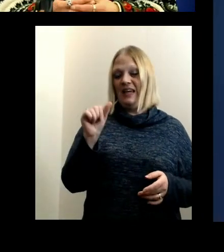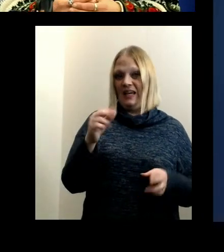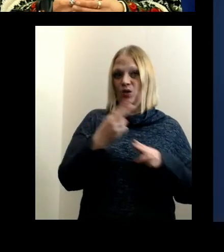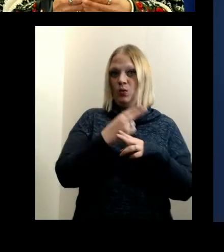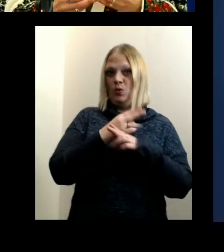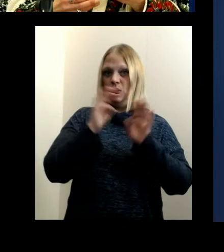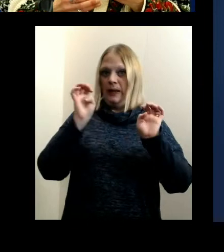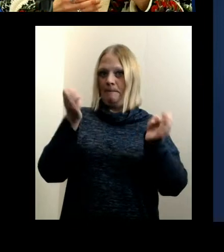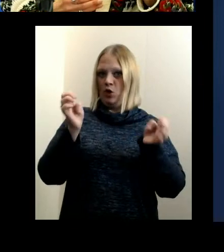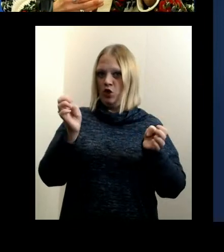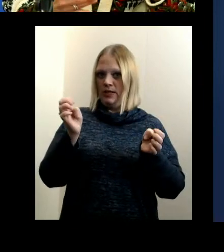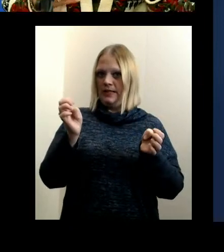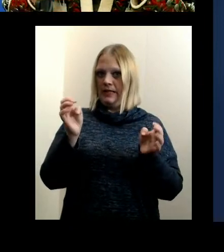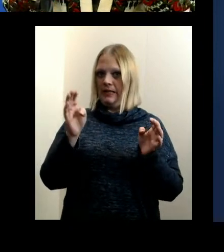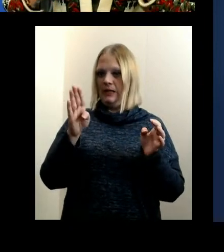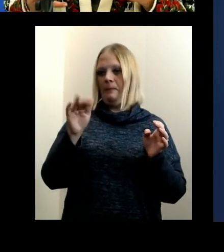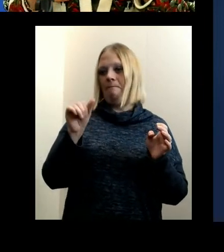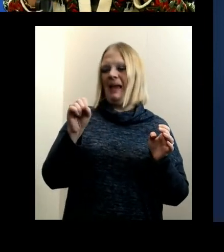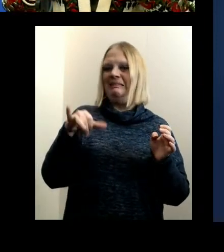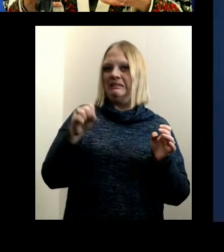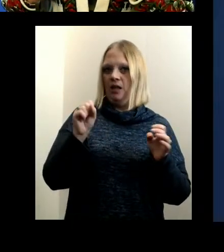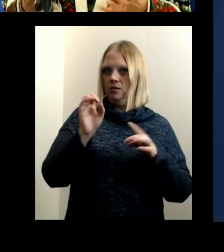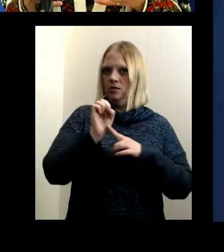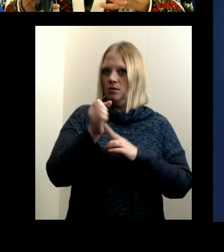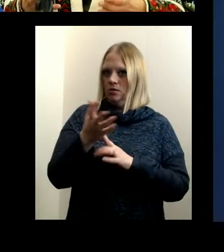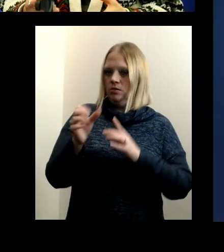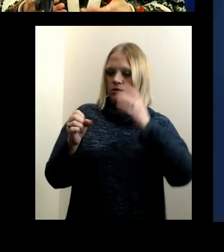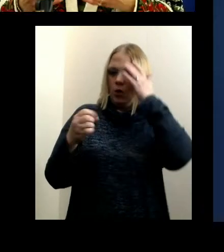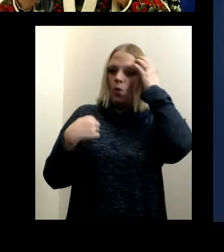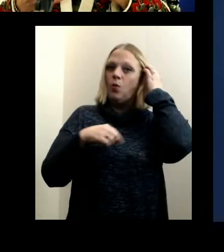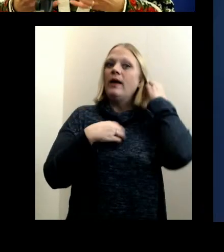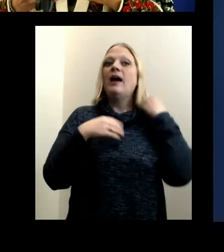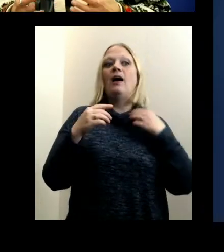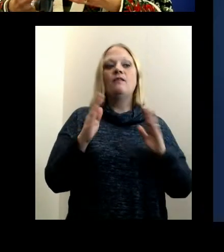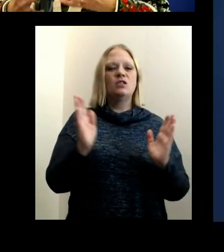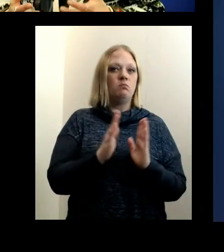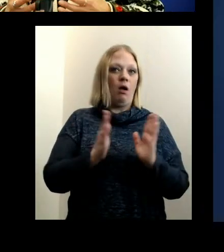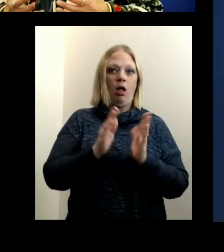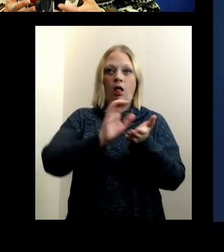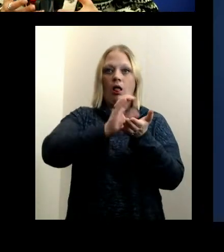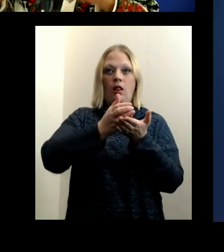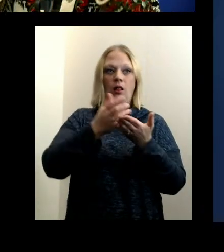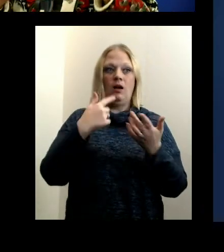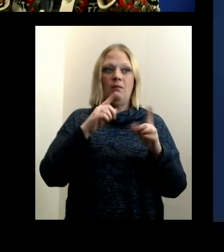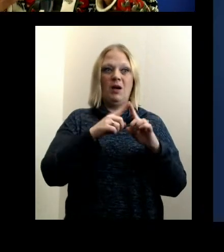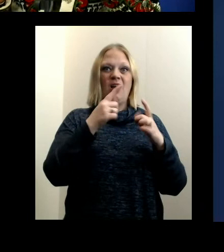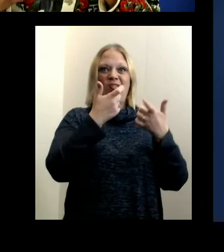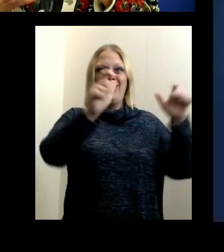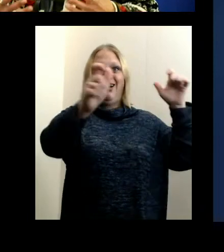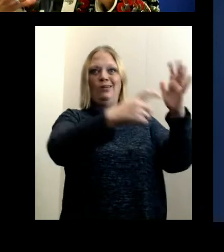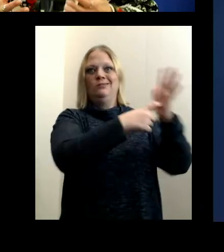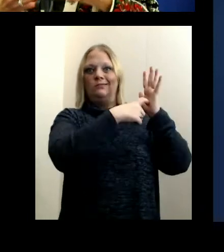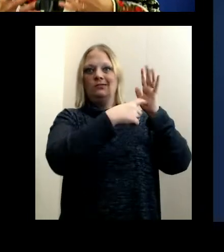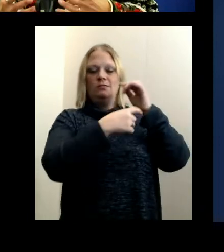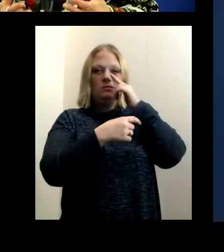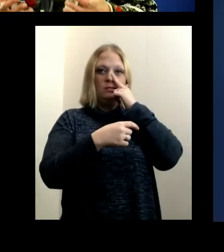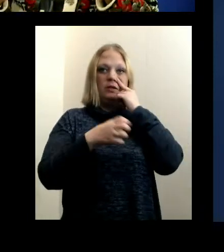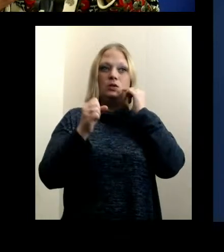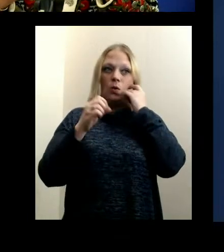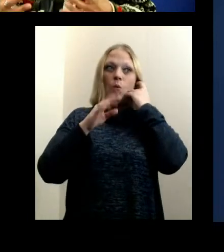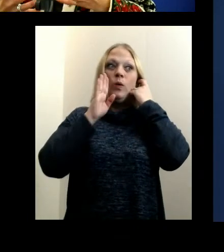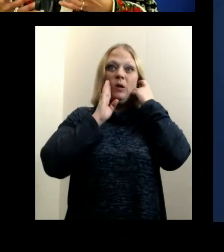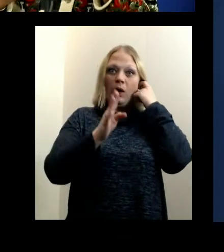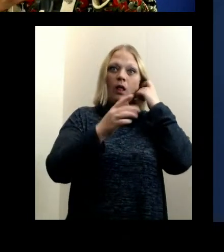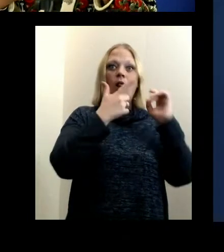basis, so we have a small supply and unfortunately a large demand. But we will get to everybody.